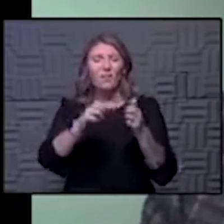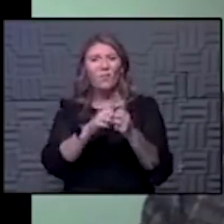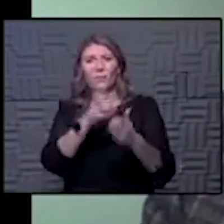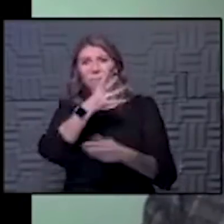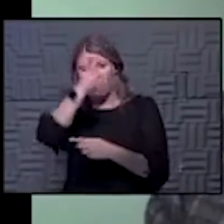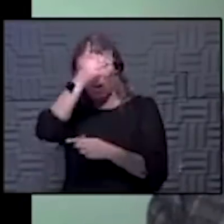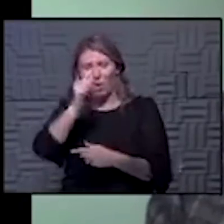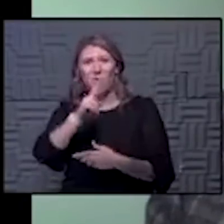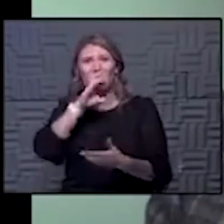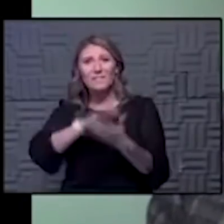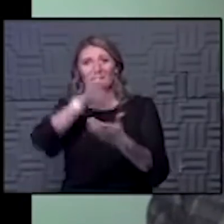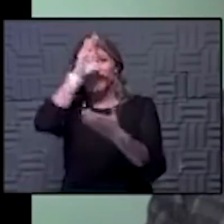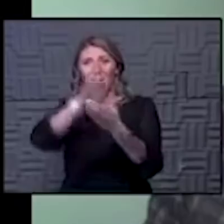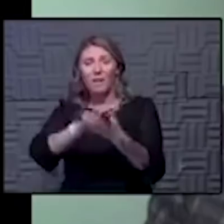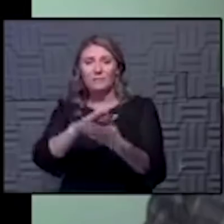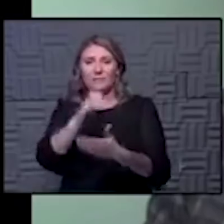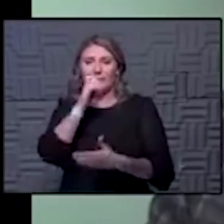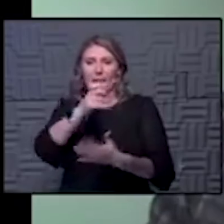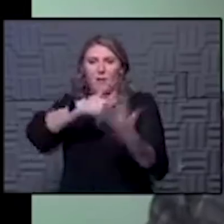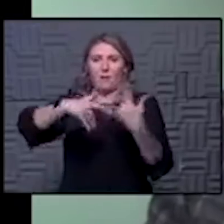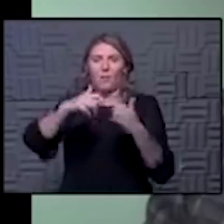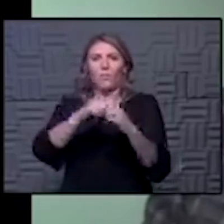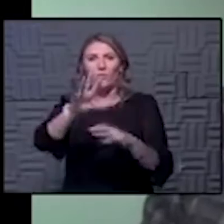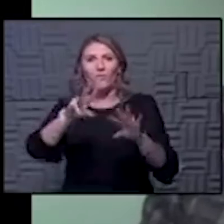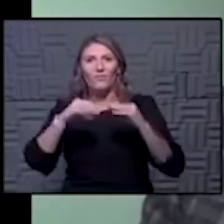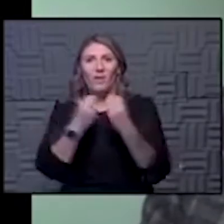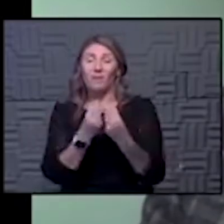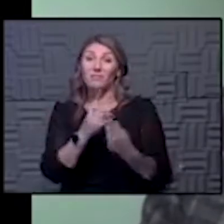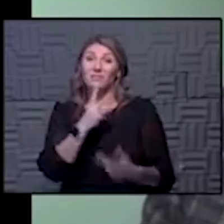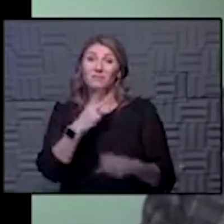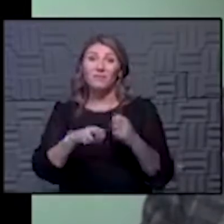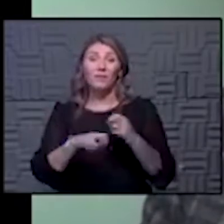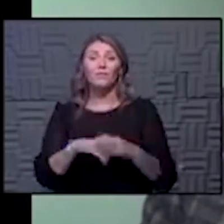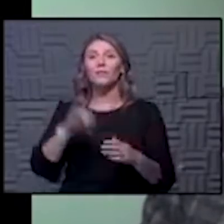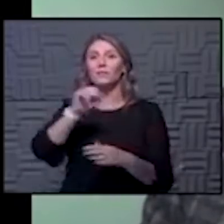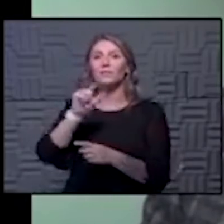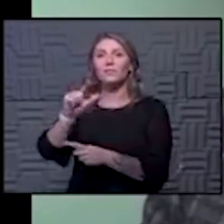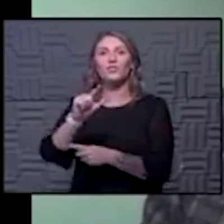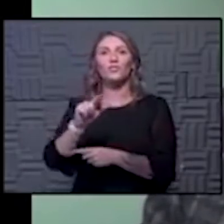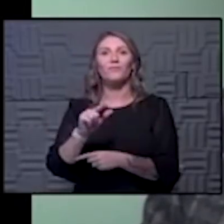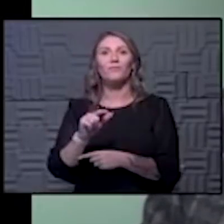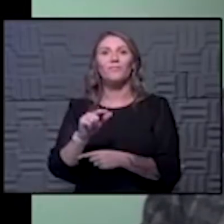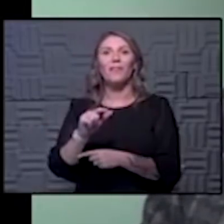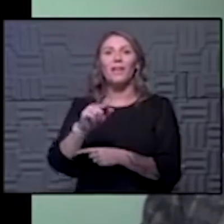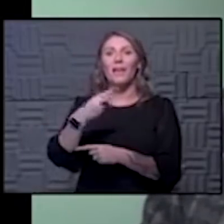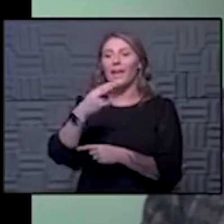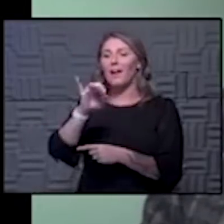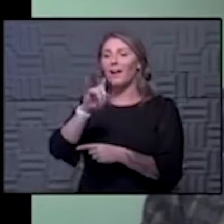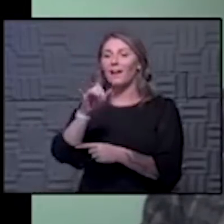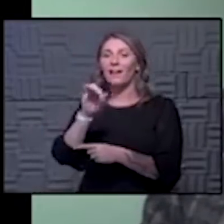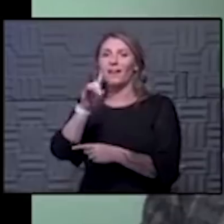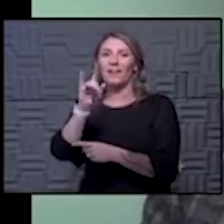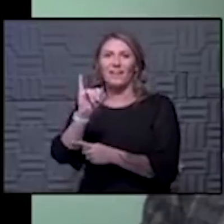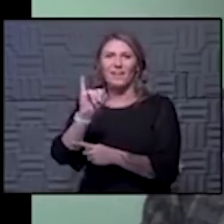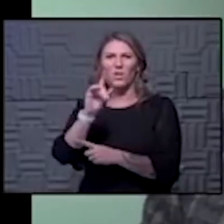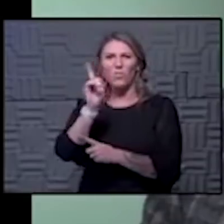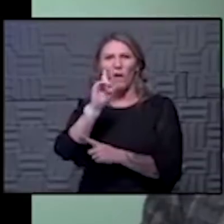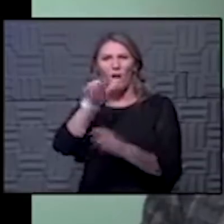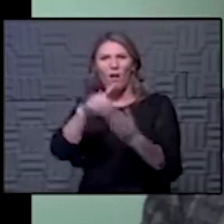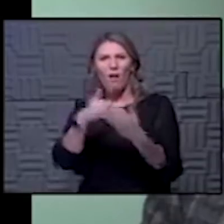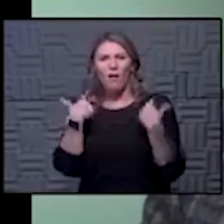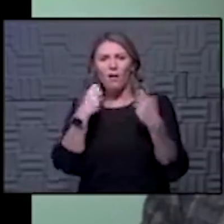with, not be with folks. So, Jill. Where are all the healthcare workers